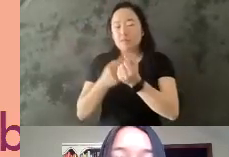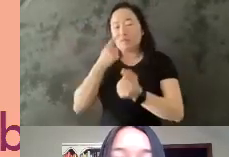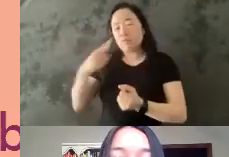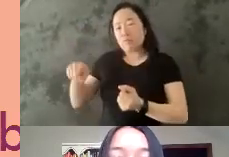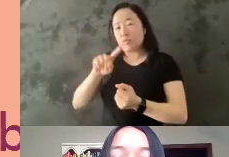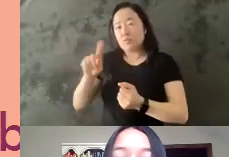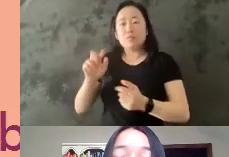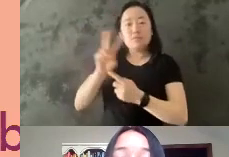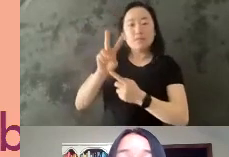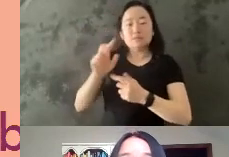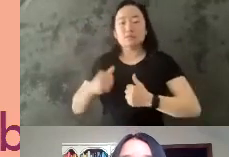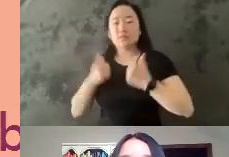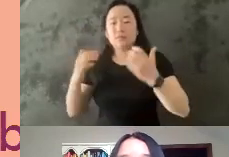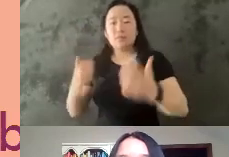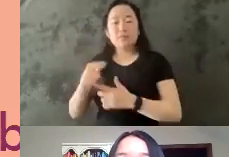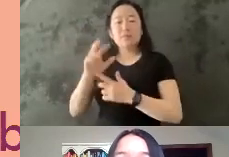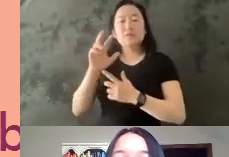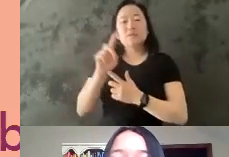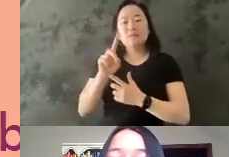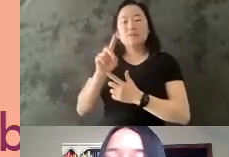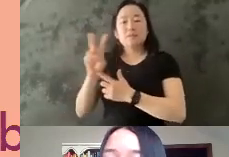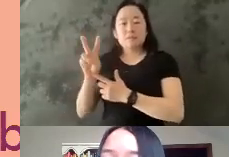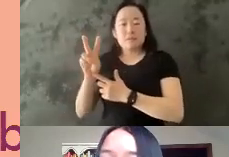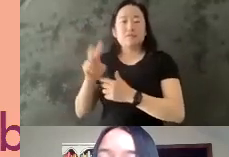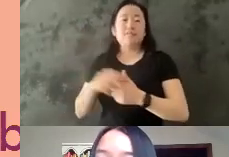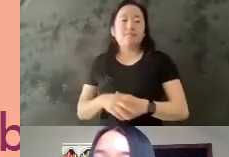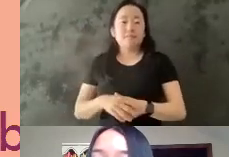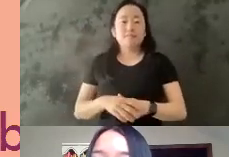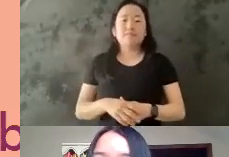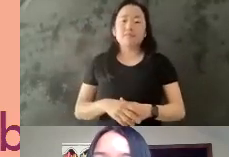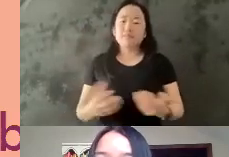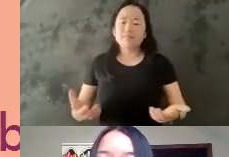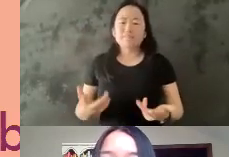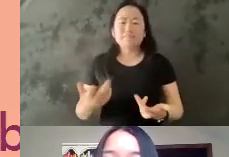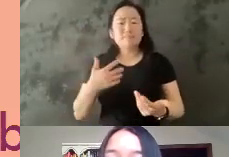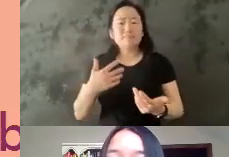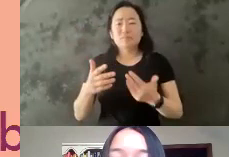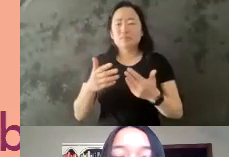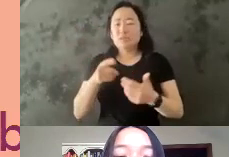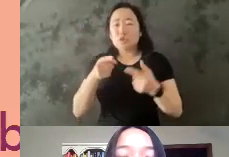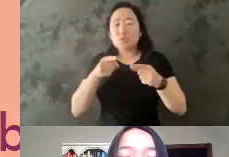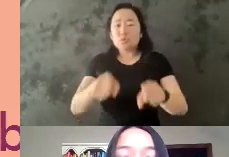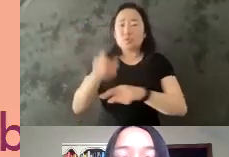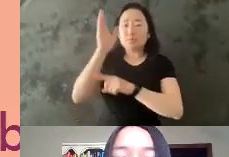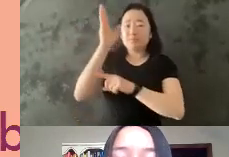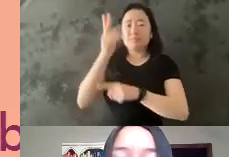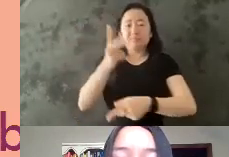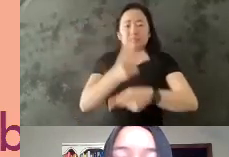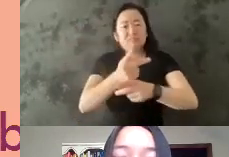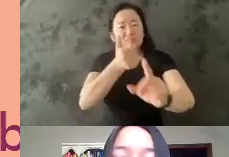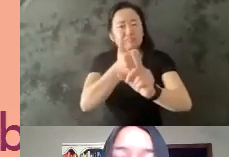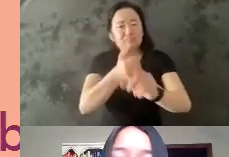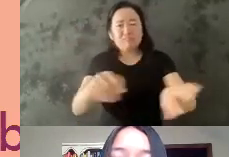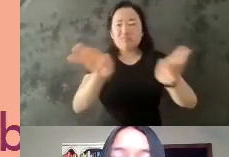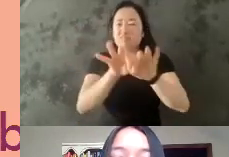violence. We also encourage you to take care of yourselves however you need during this webinar. As a reminder,